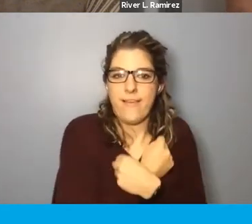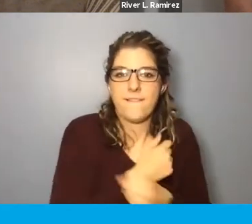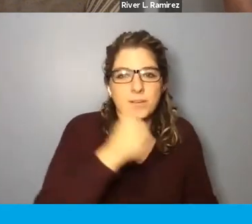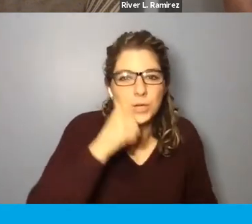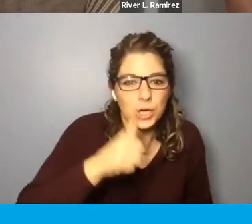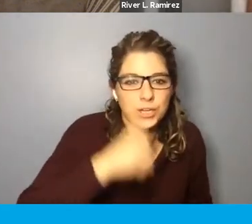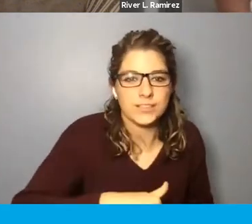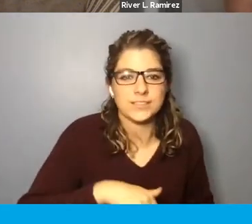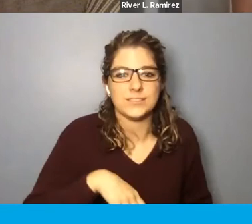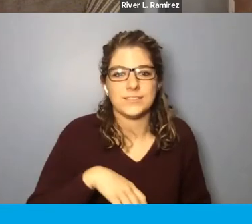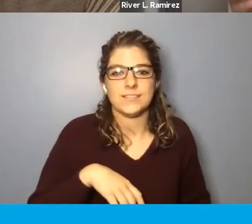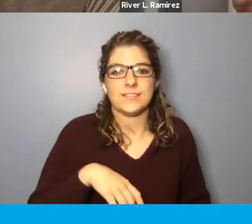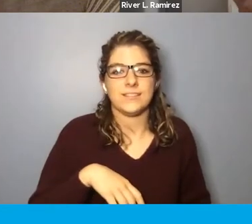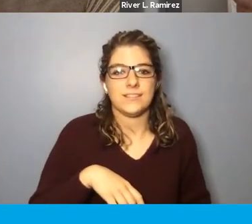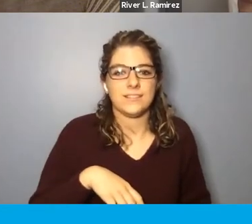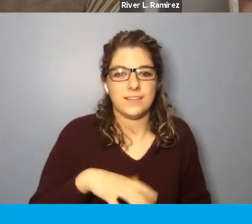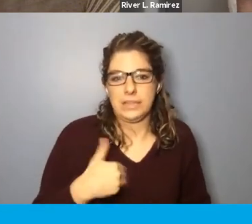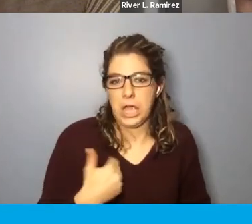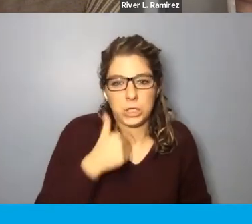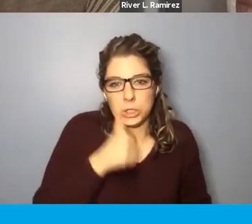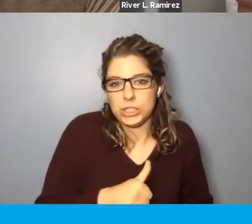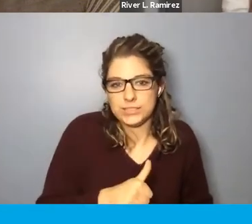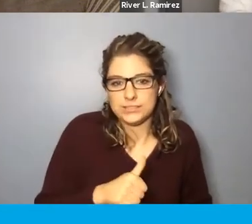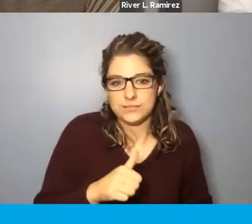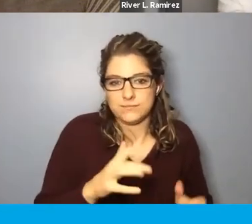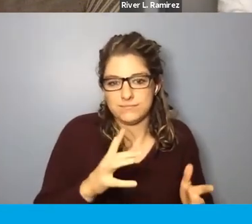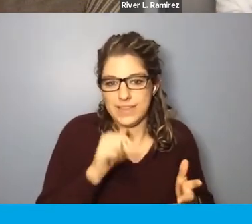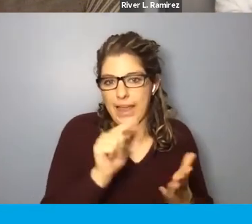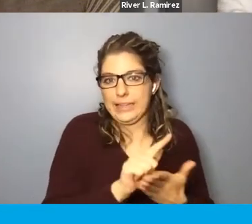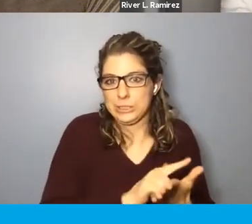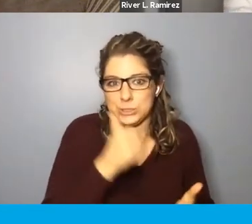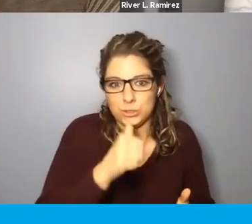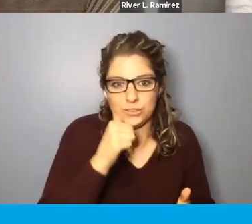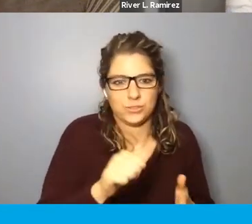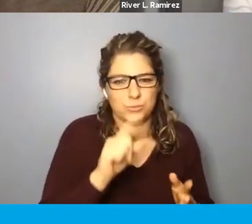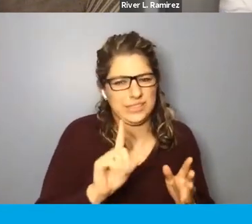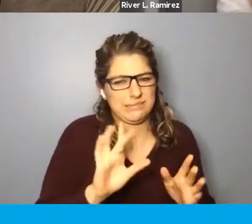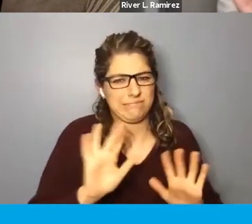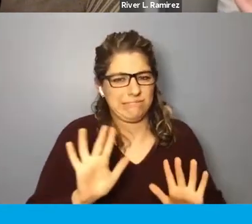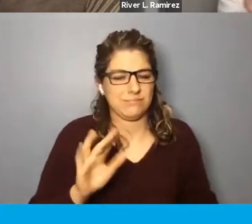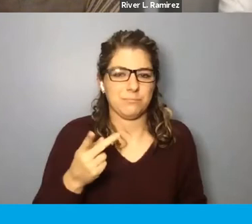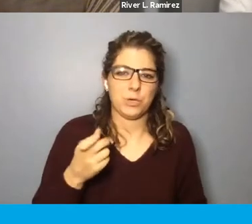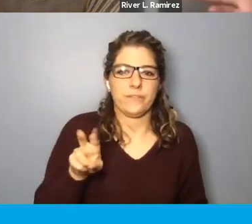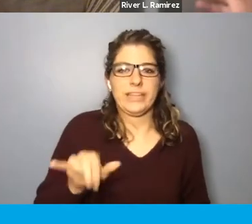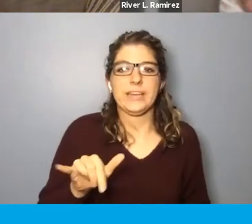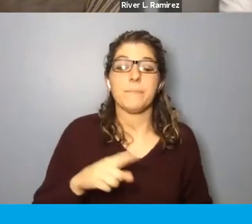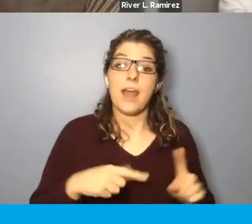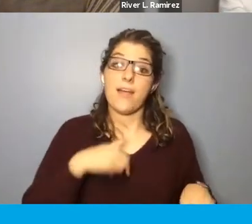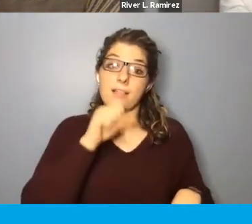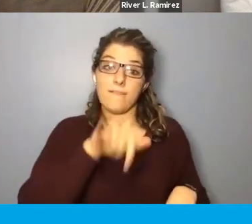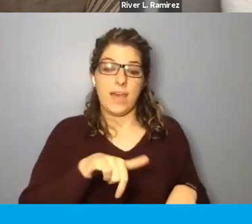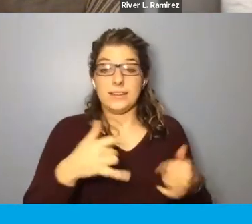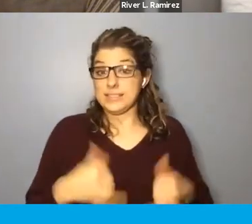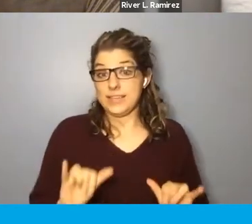girls, these underage girls or whatever. Like gotcha. Super pervy. But I loved it and I still do,